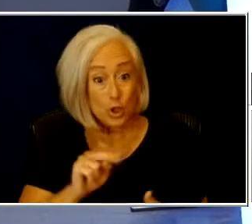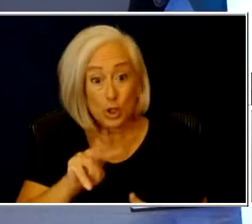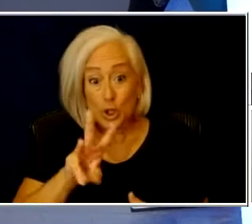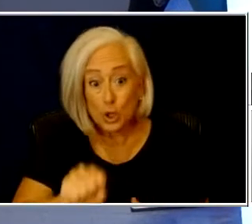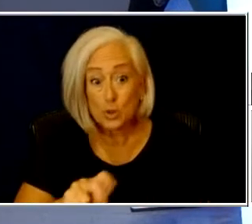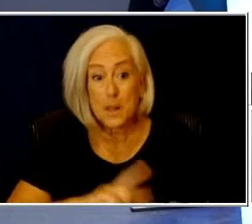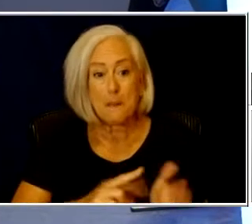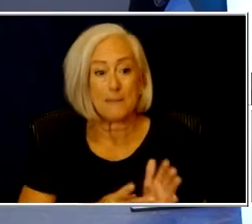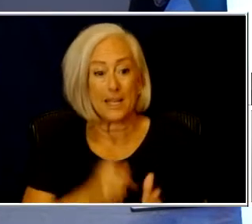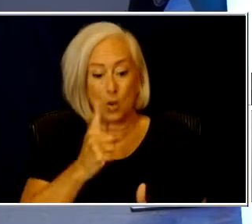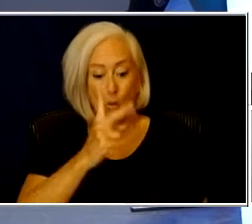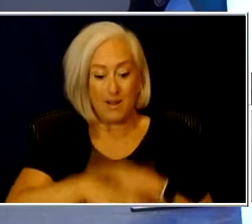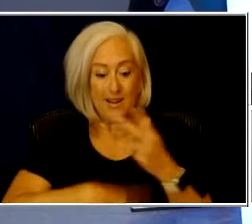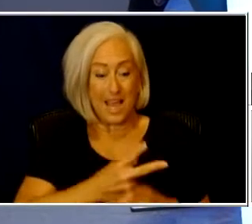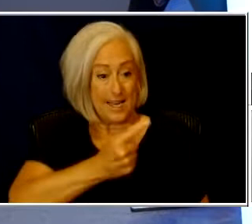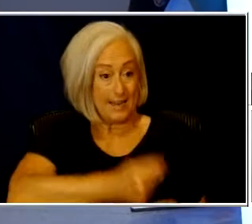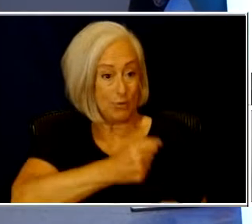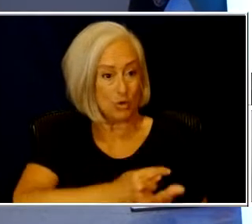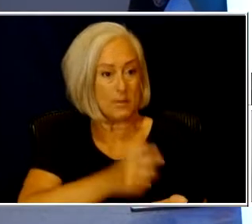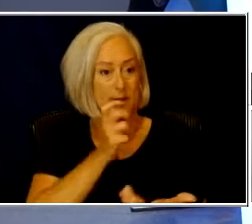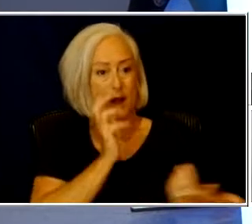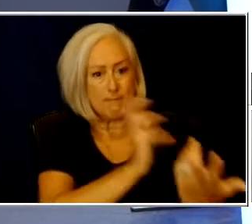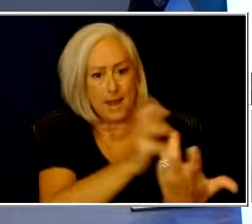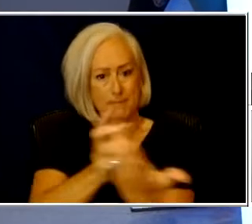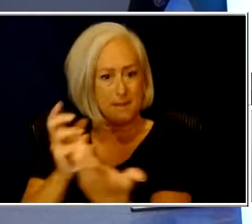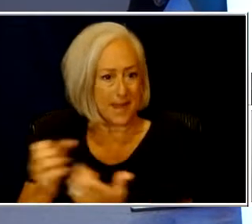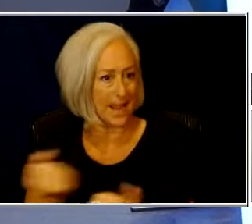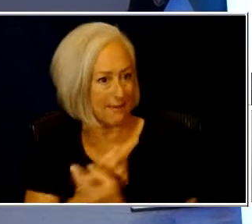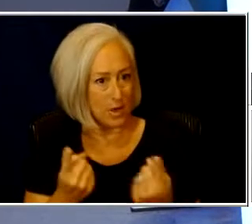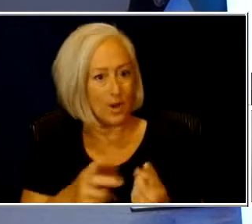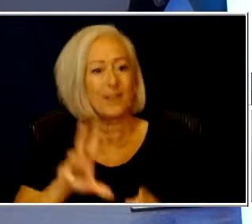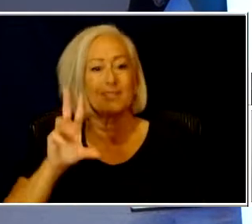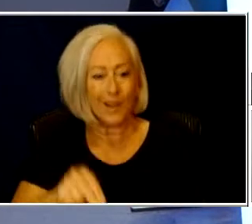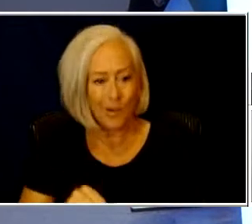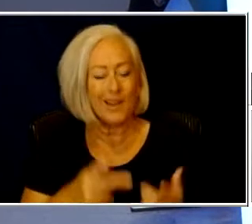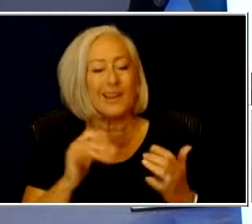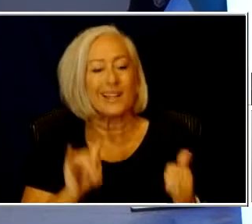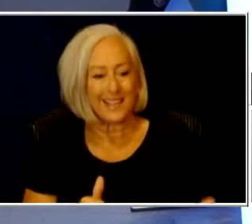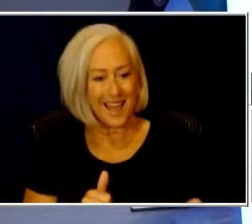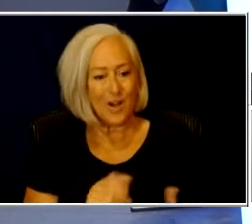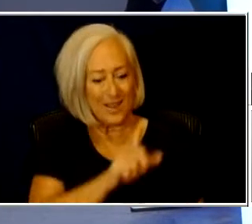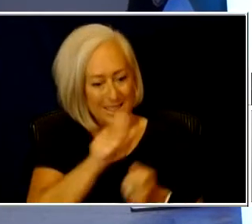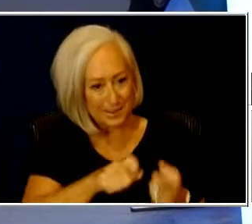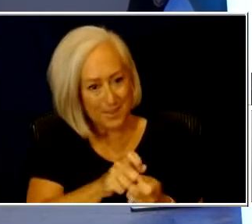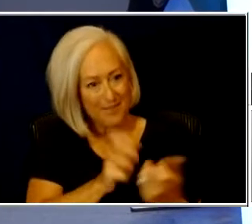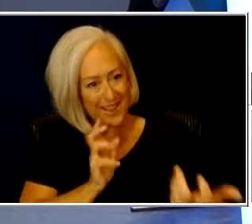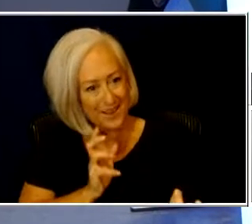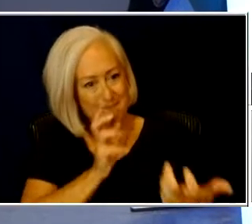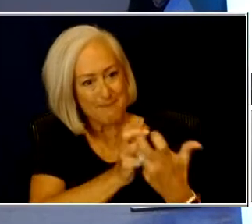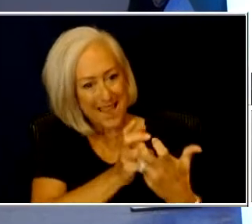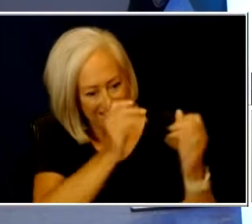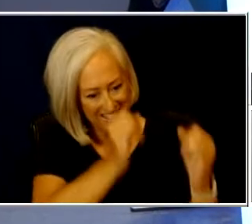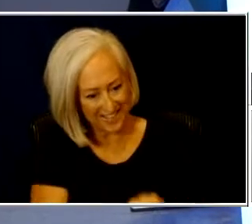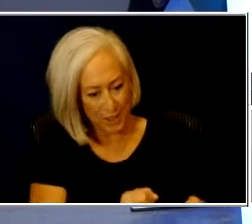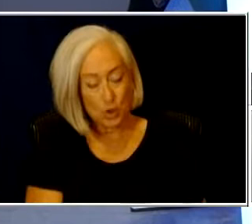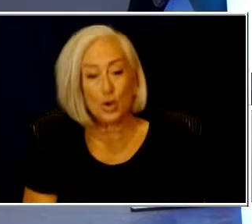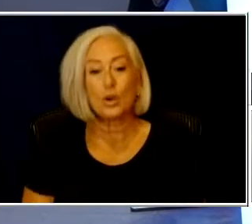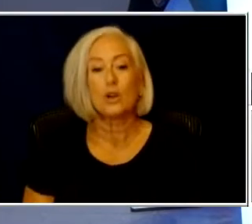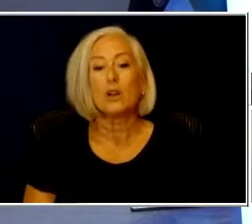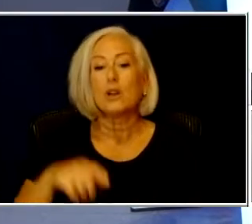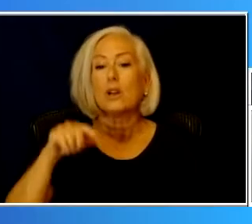treatments are so specified That's to each right. particular patient. Holly mentioned PARP inhibitors. Yes. Is this a game changer in your